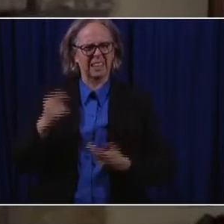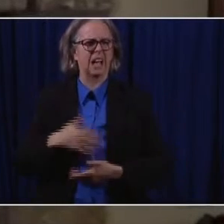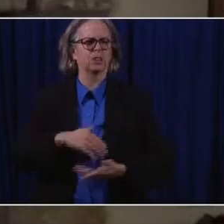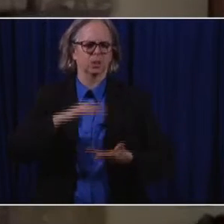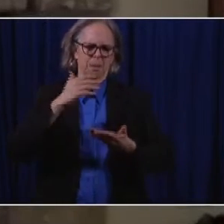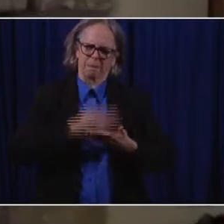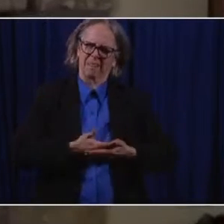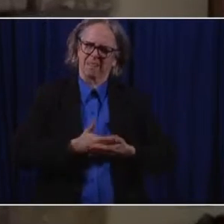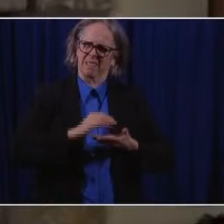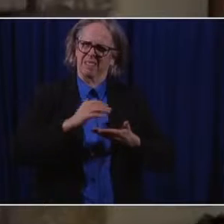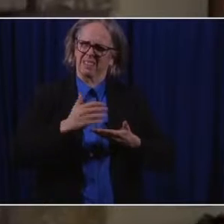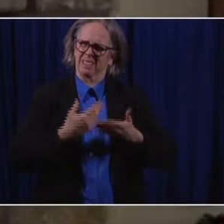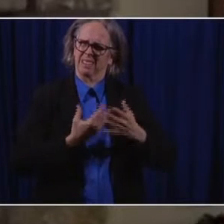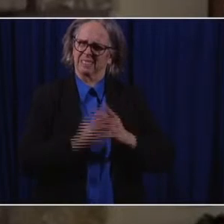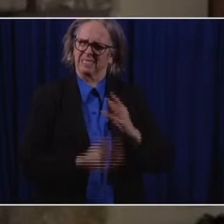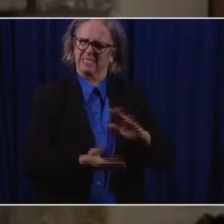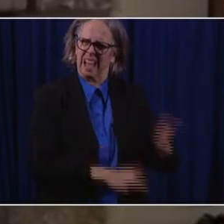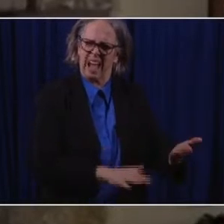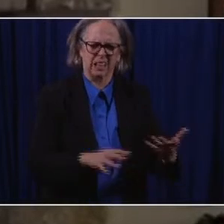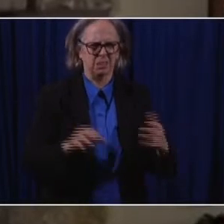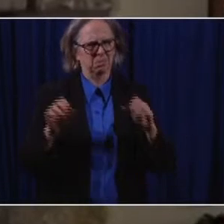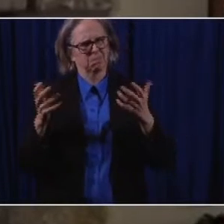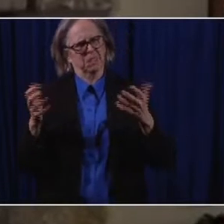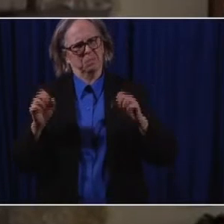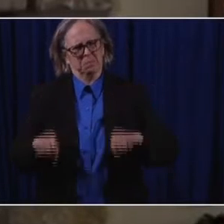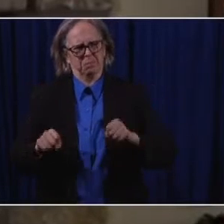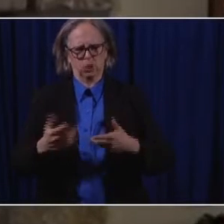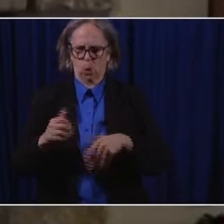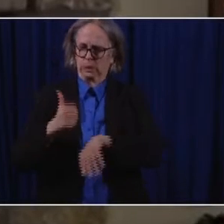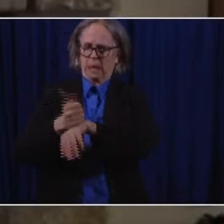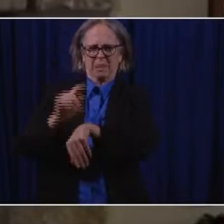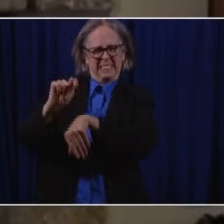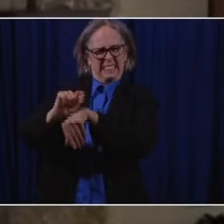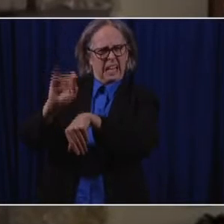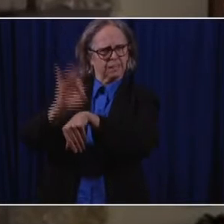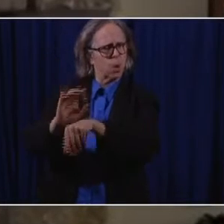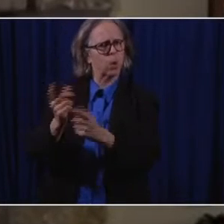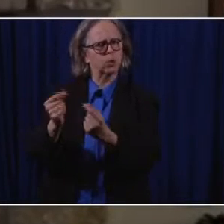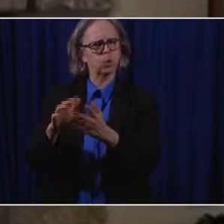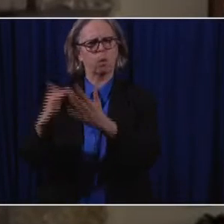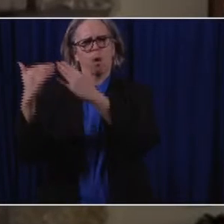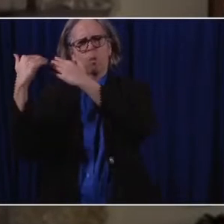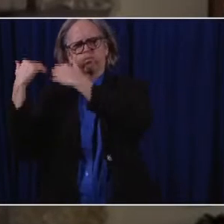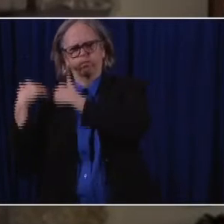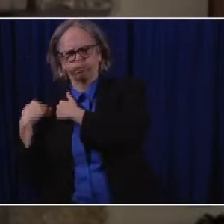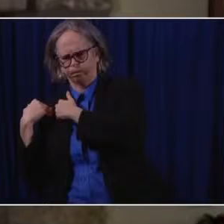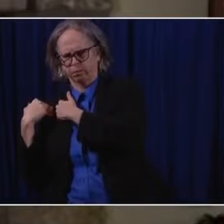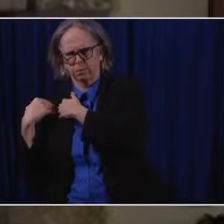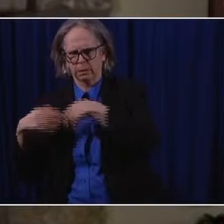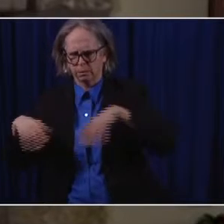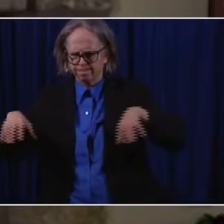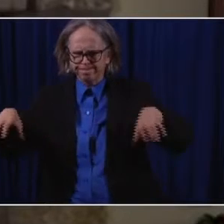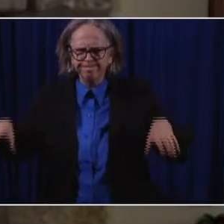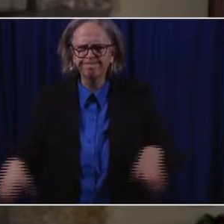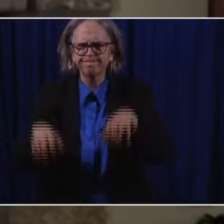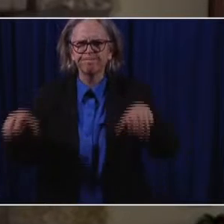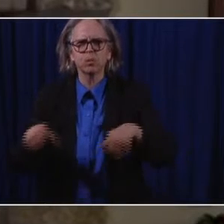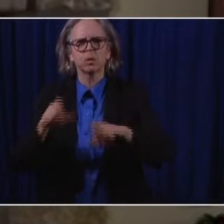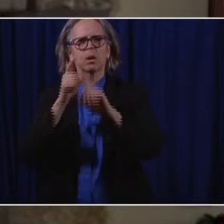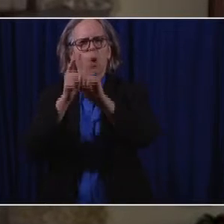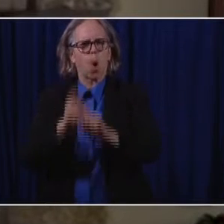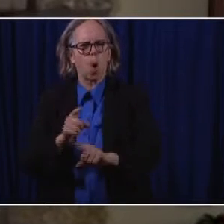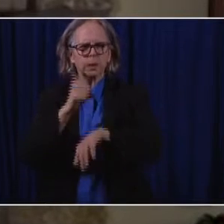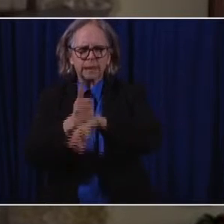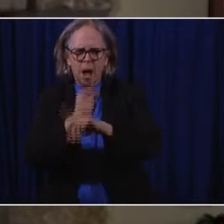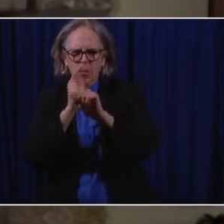actionable recommendations for interventions, performance and quality improvement, data collection, and policies